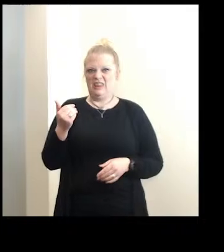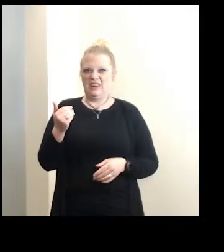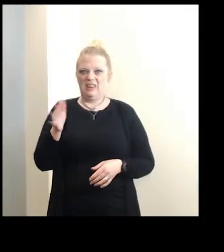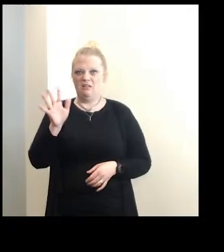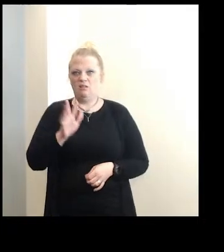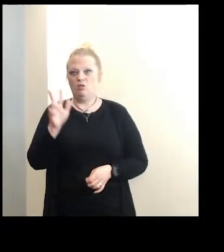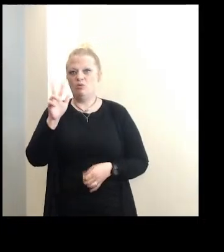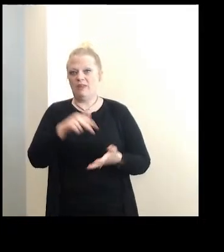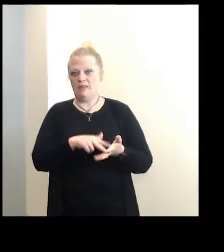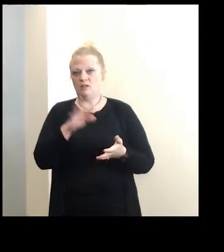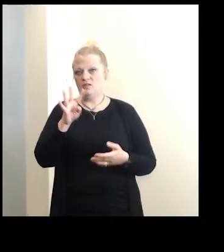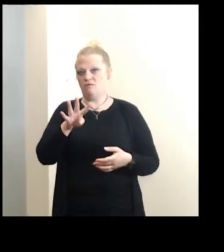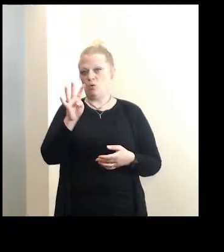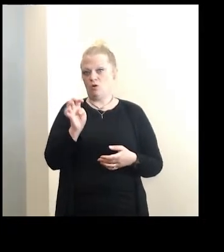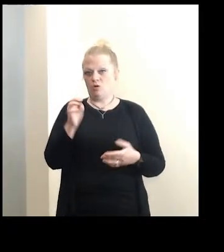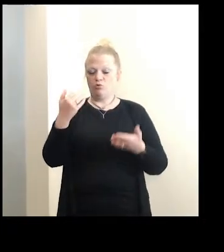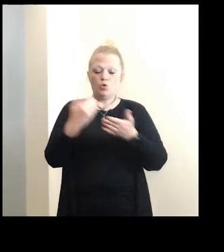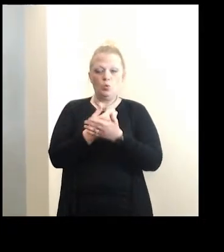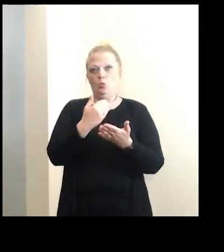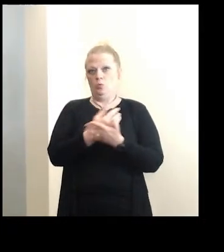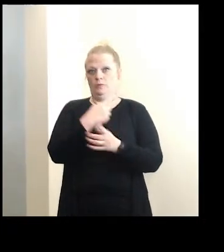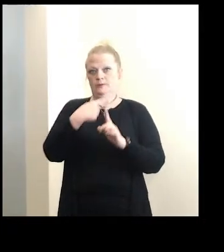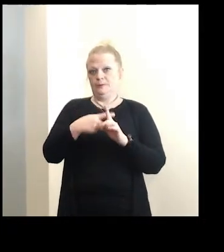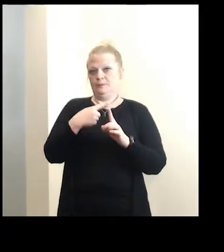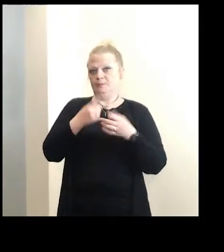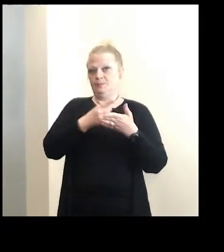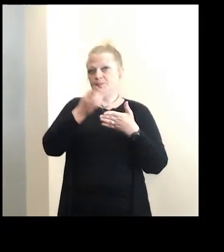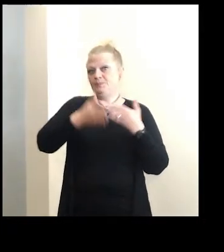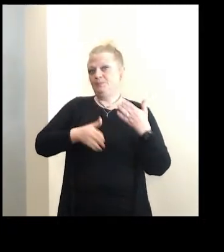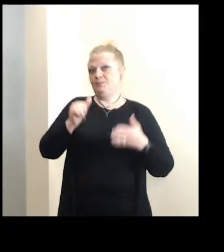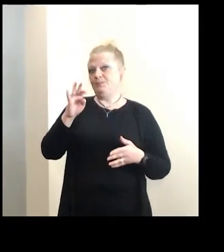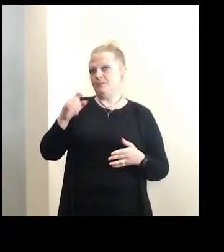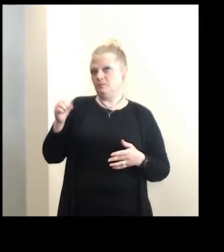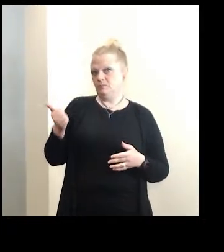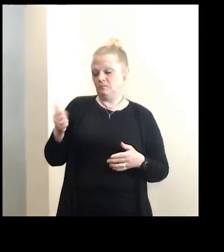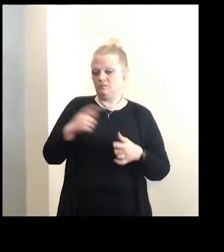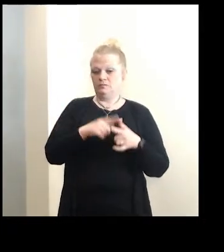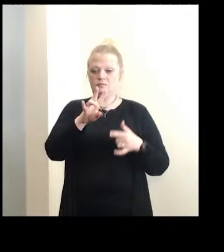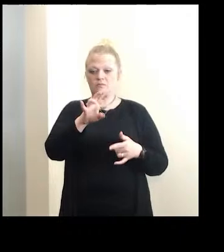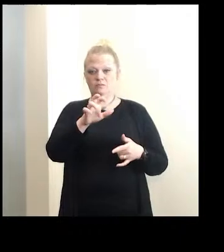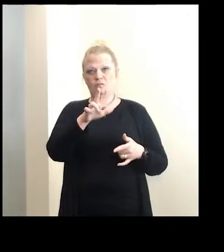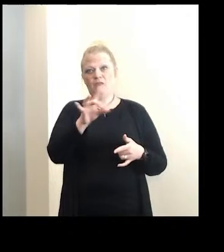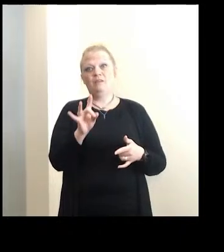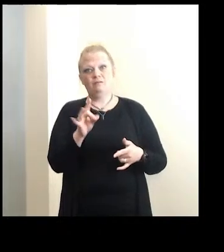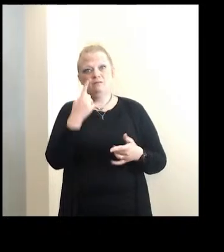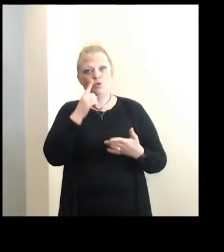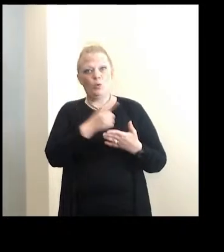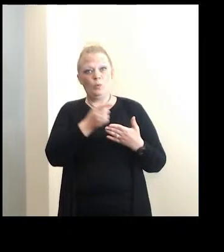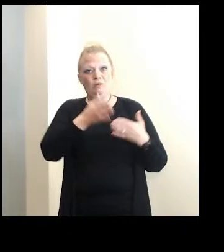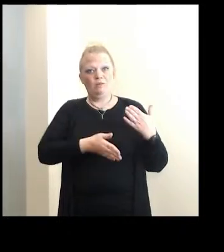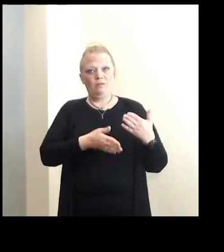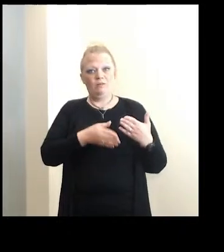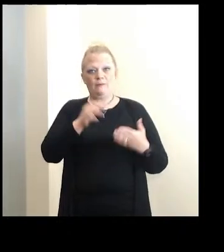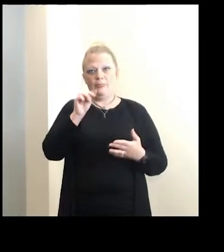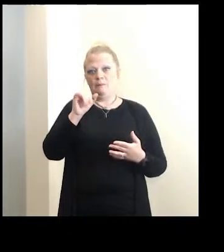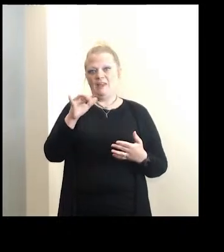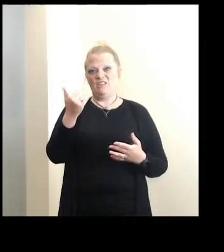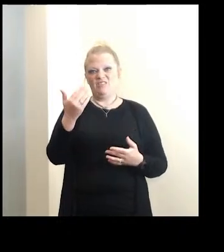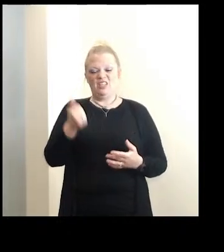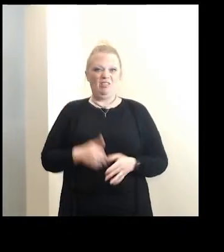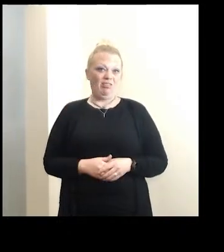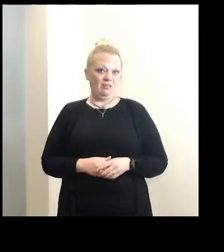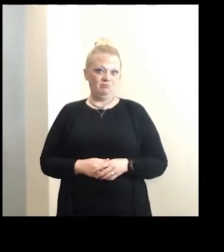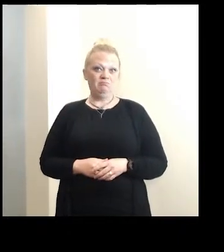roughly 3,400 new cases the week ending April 10th, and we had 738 for the week ending